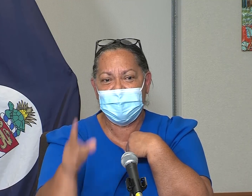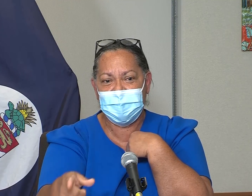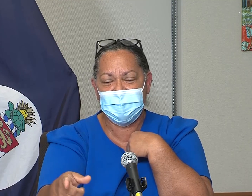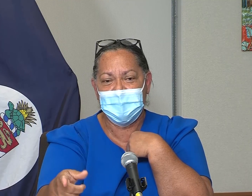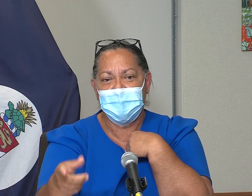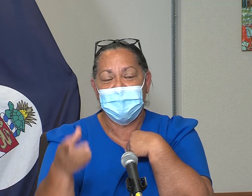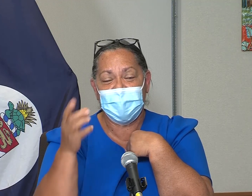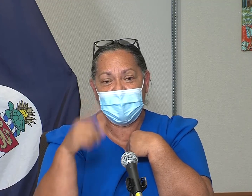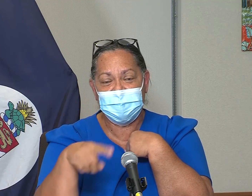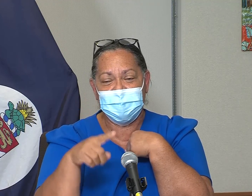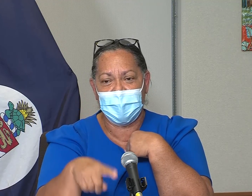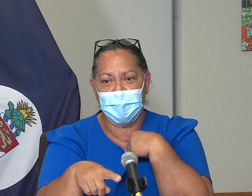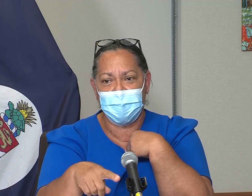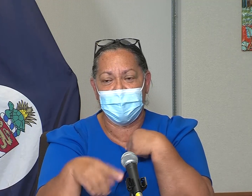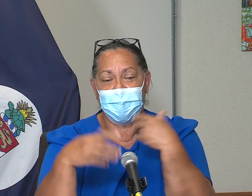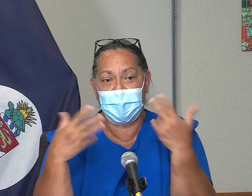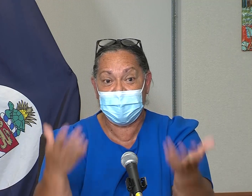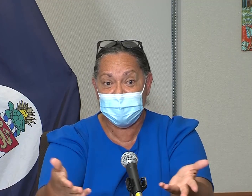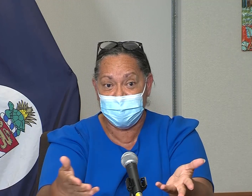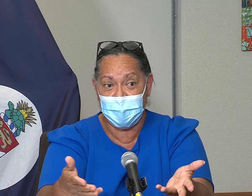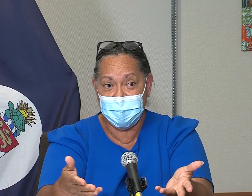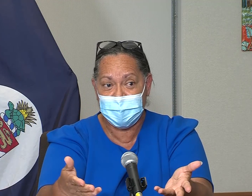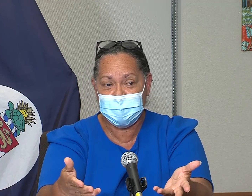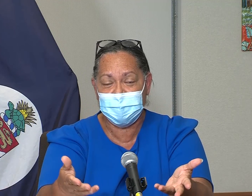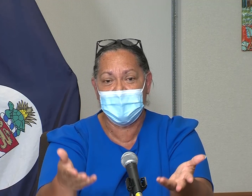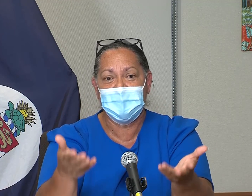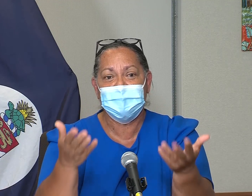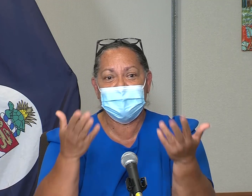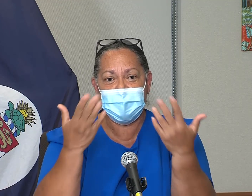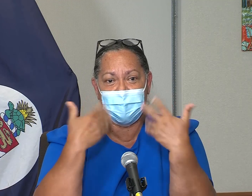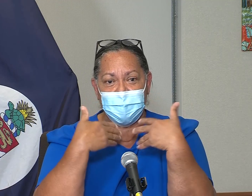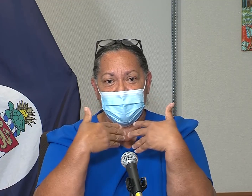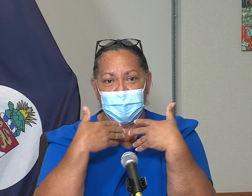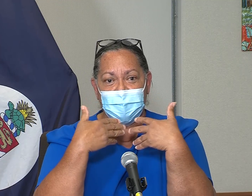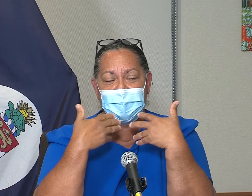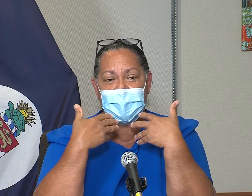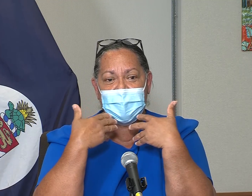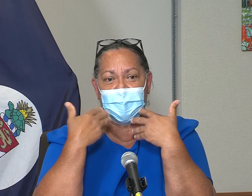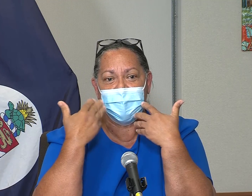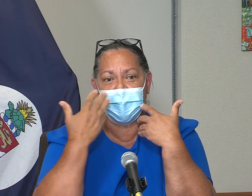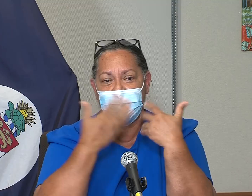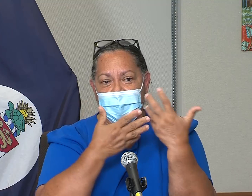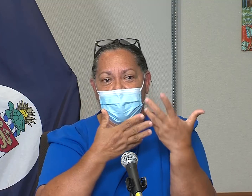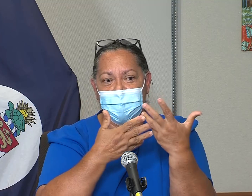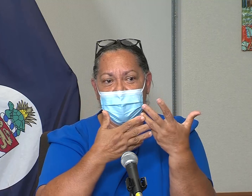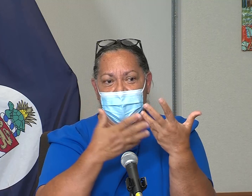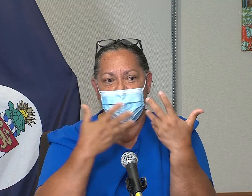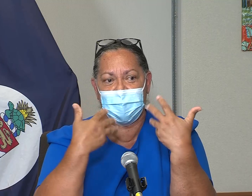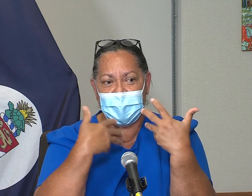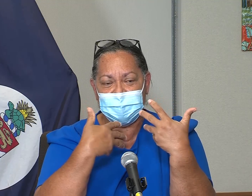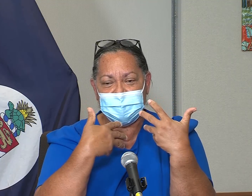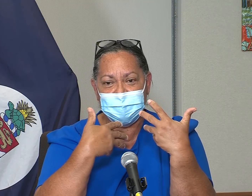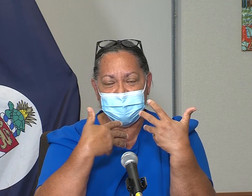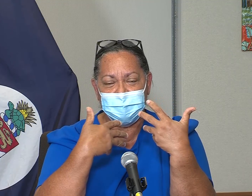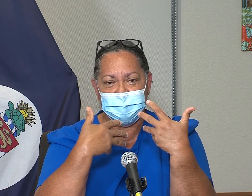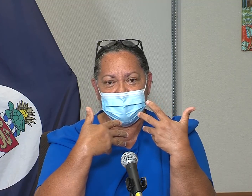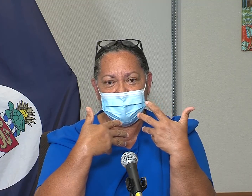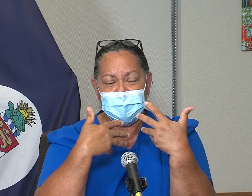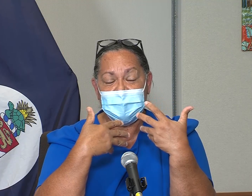they sneeze, chances are, on the balance of probabilities, some of it would land on the outer covering of your